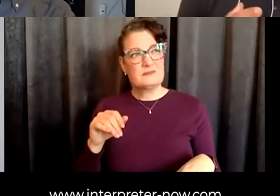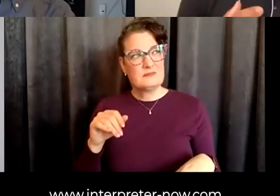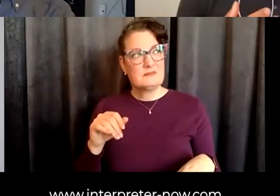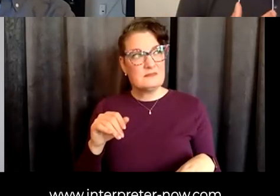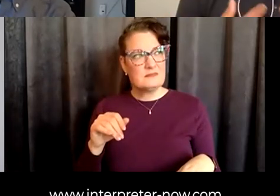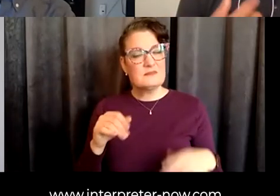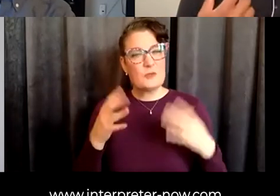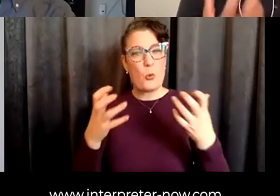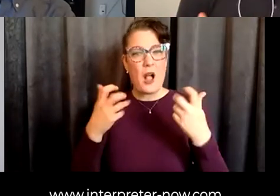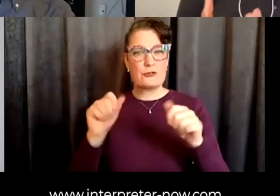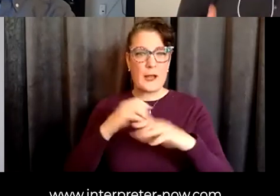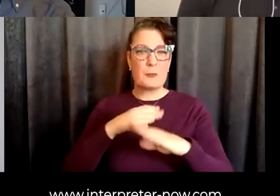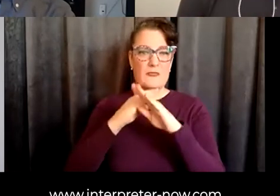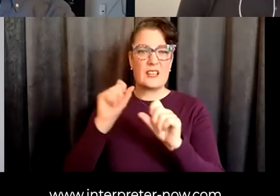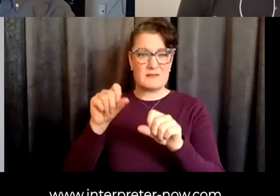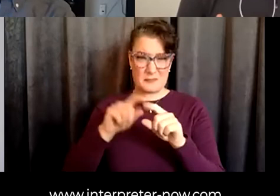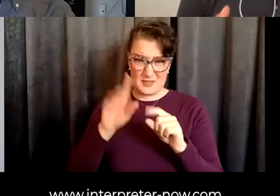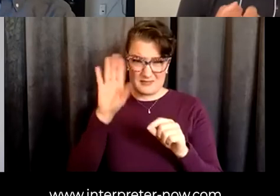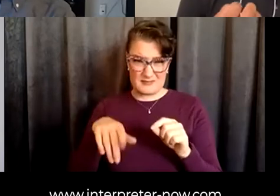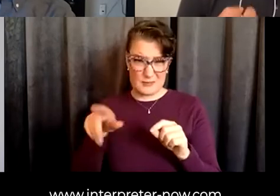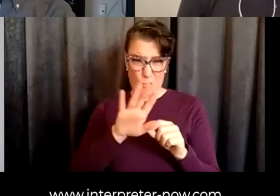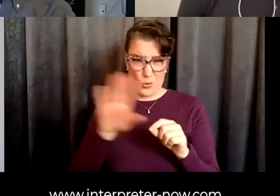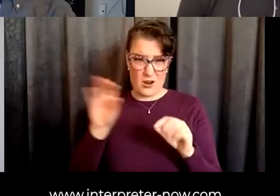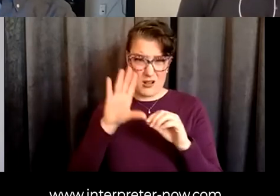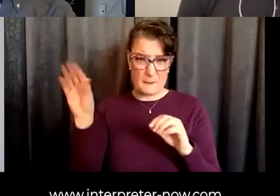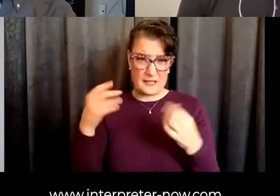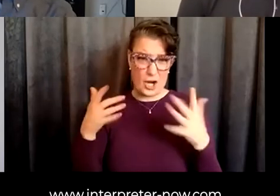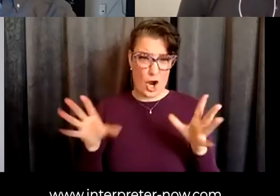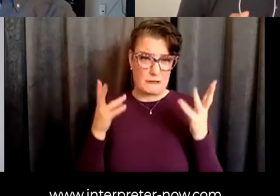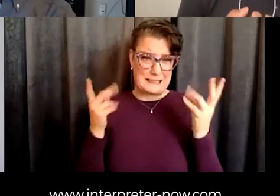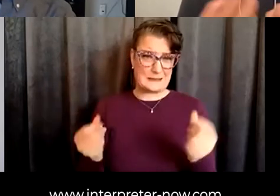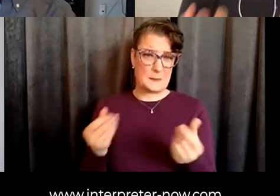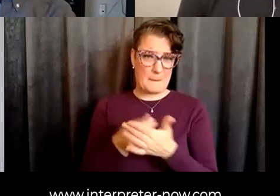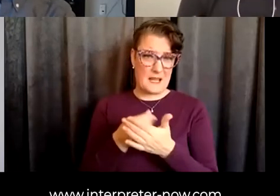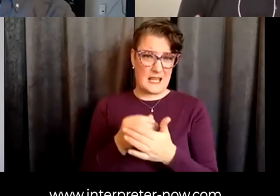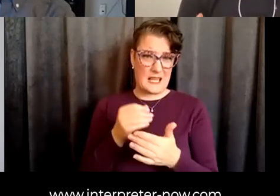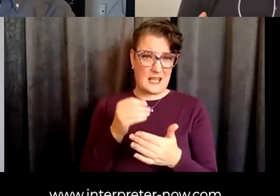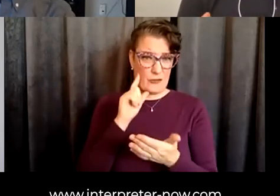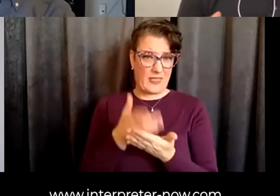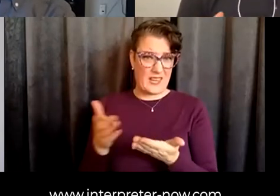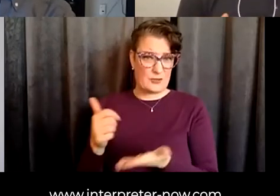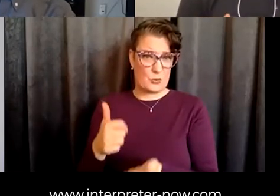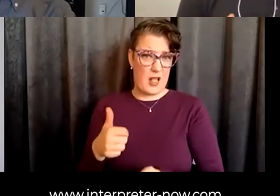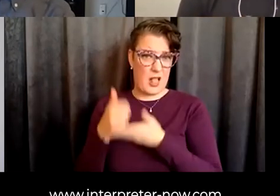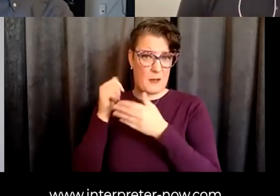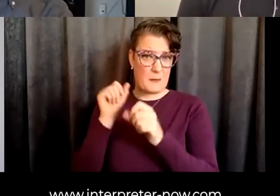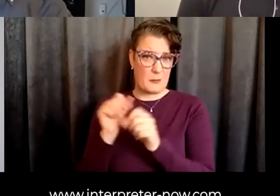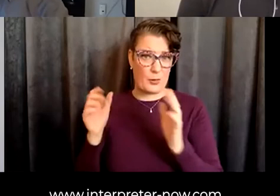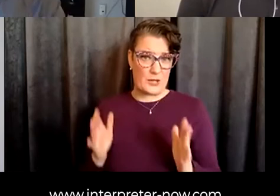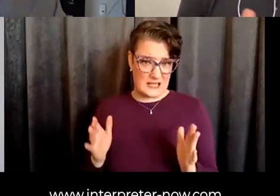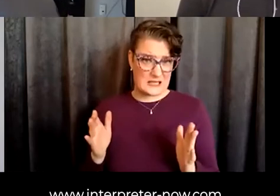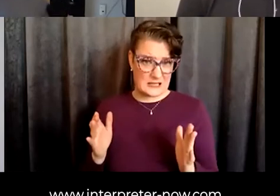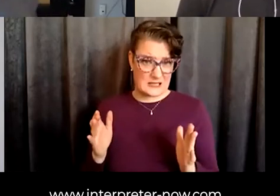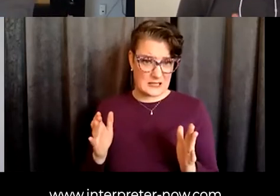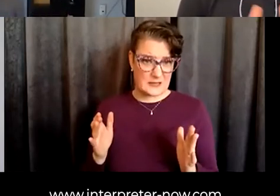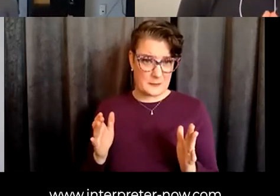prevent, but you're already spending money on things that can help your employees.